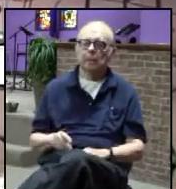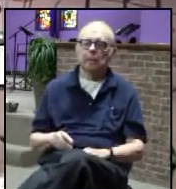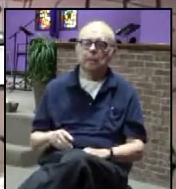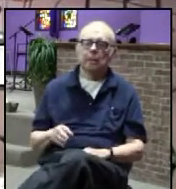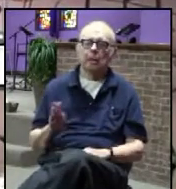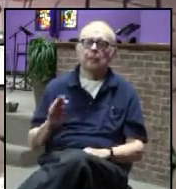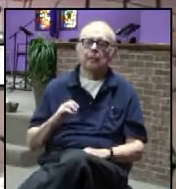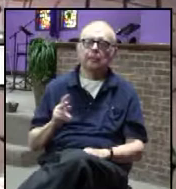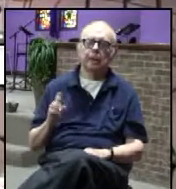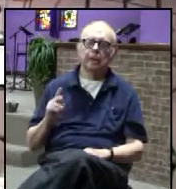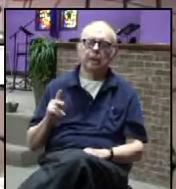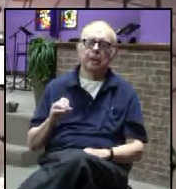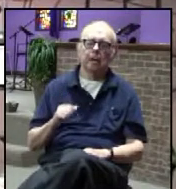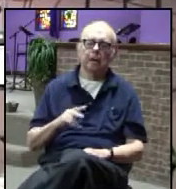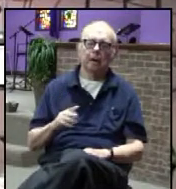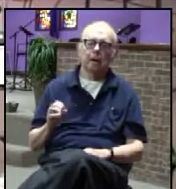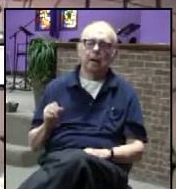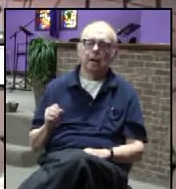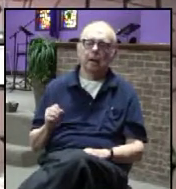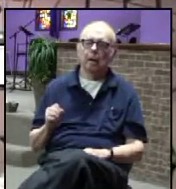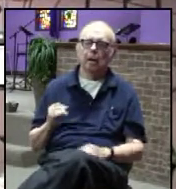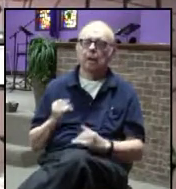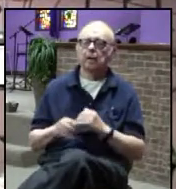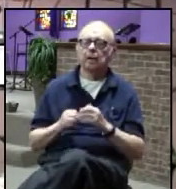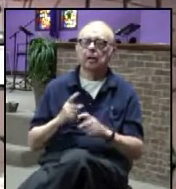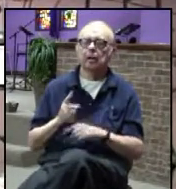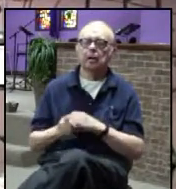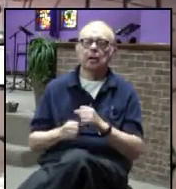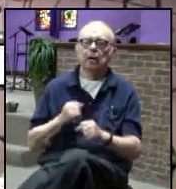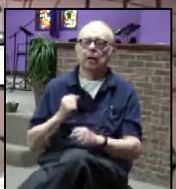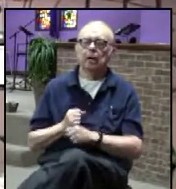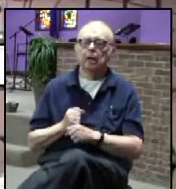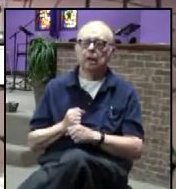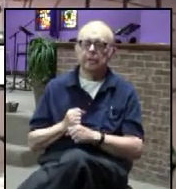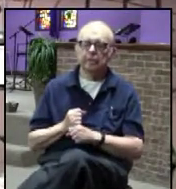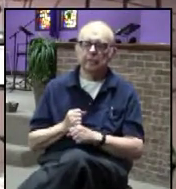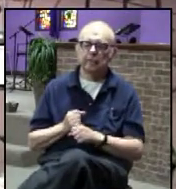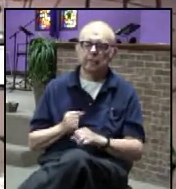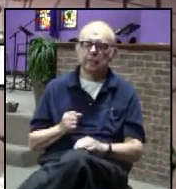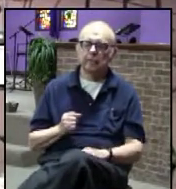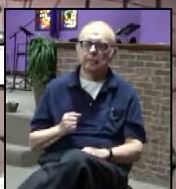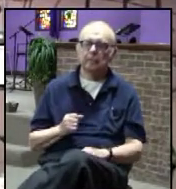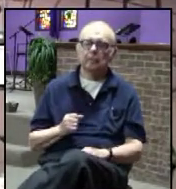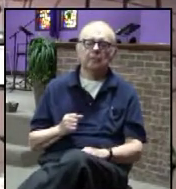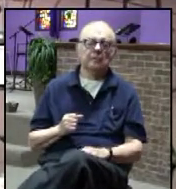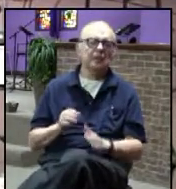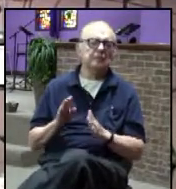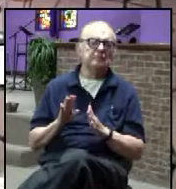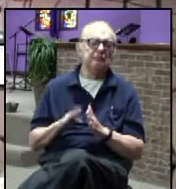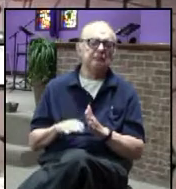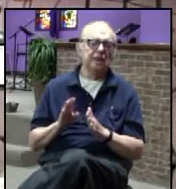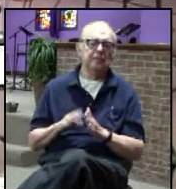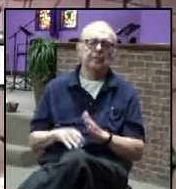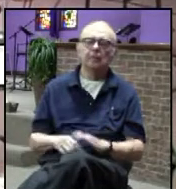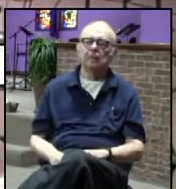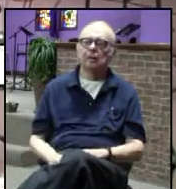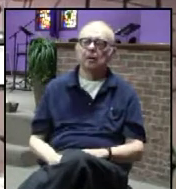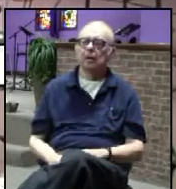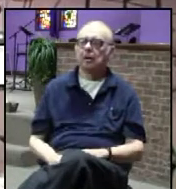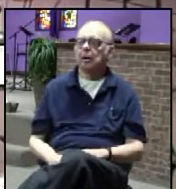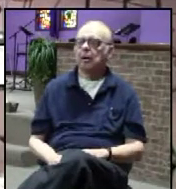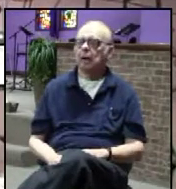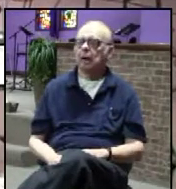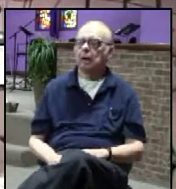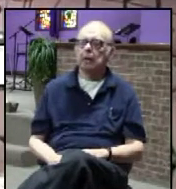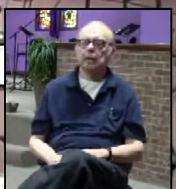backpacks that I bought at the end of the last year, at the end of school year, when it's dirt cheap. We'll buy and we store